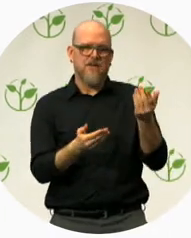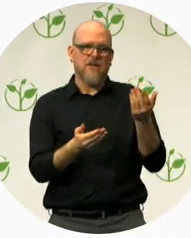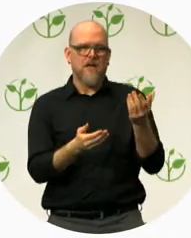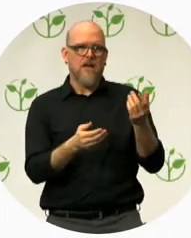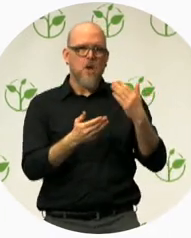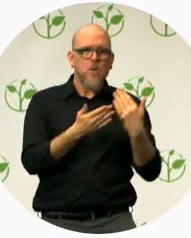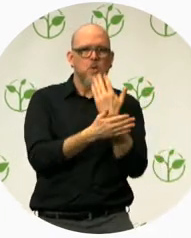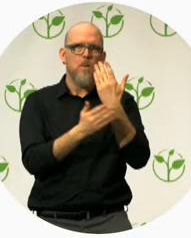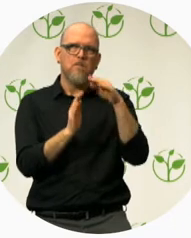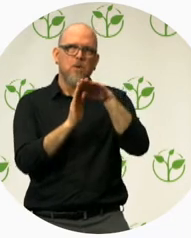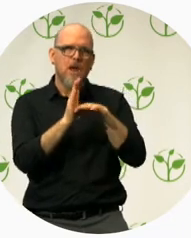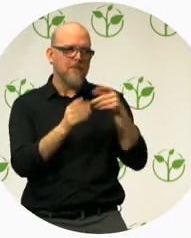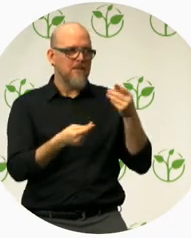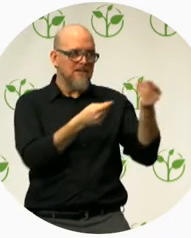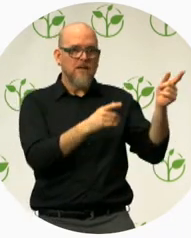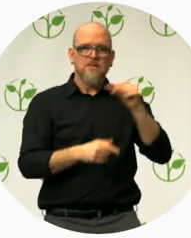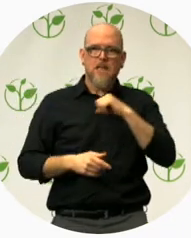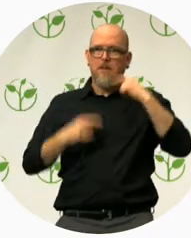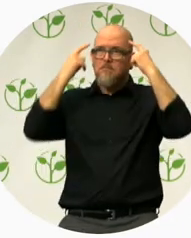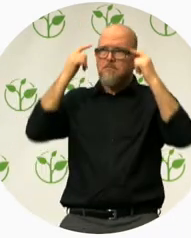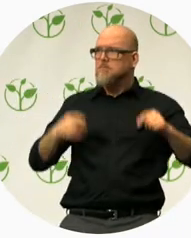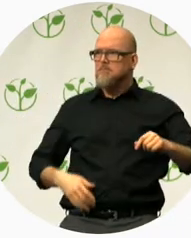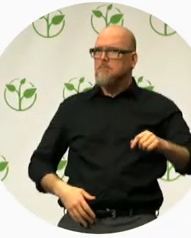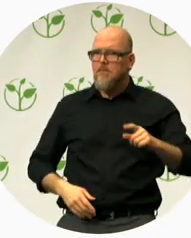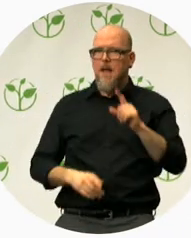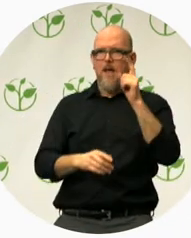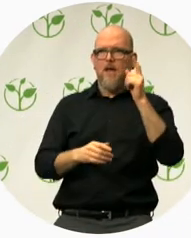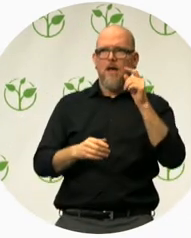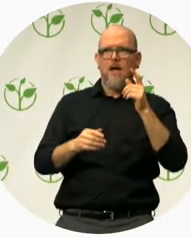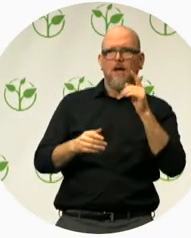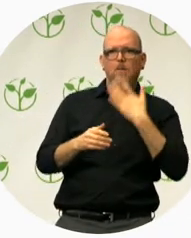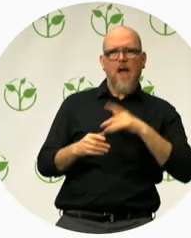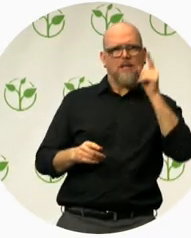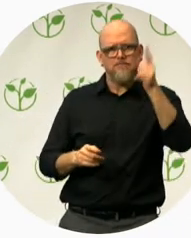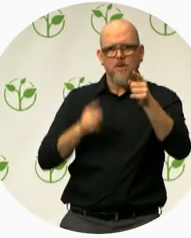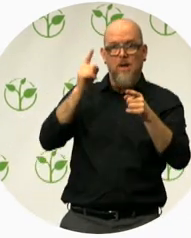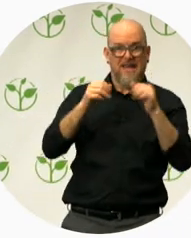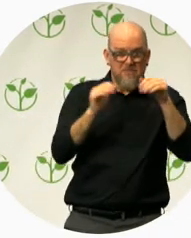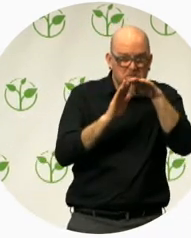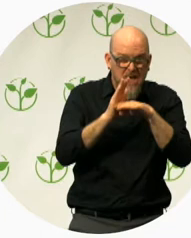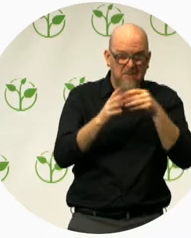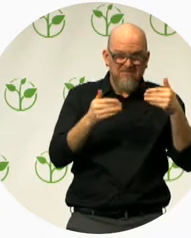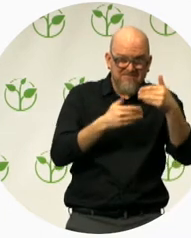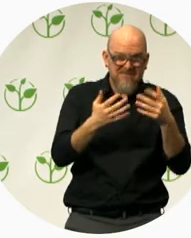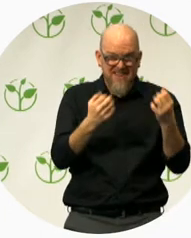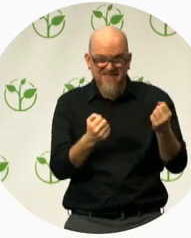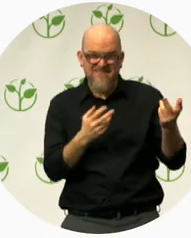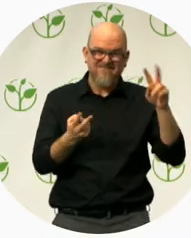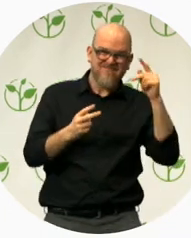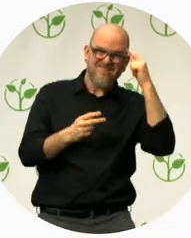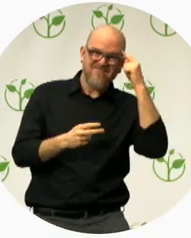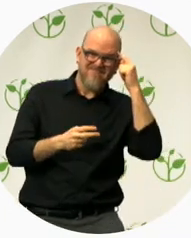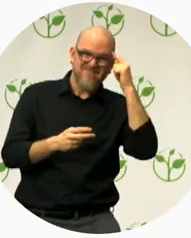and no, to link that to an AAC device to communicate. So by a simple thought process, active